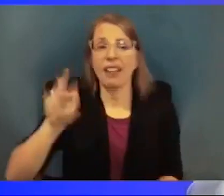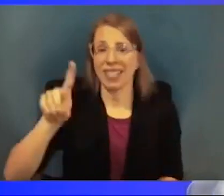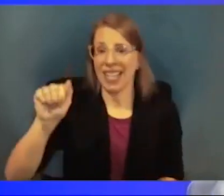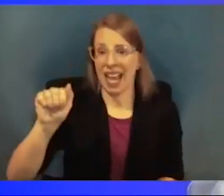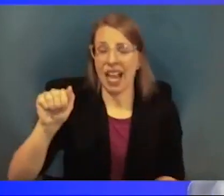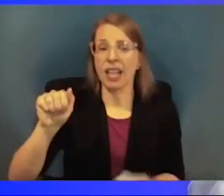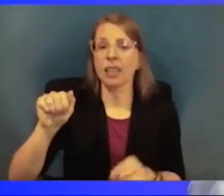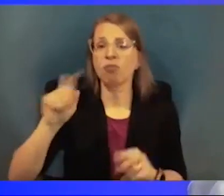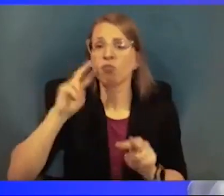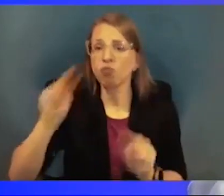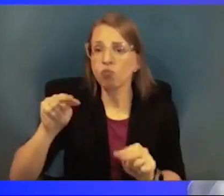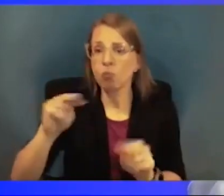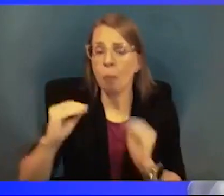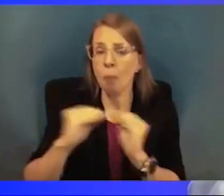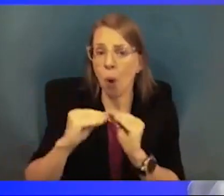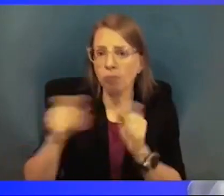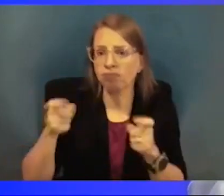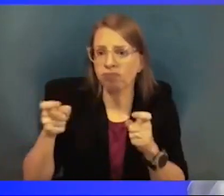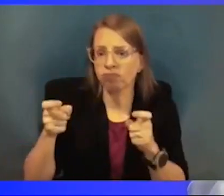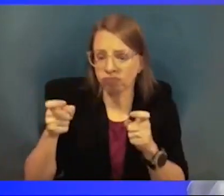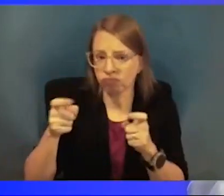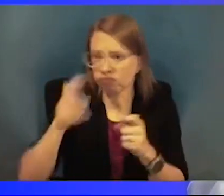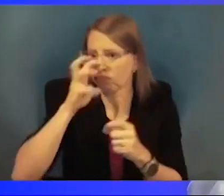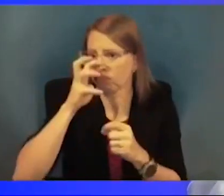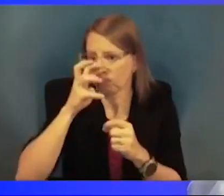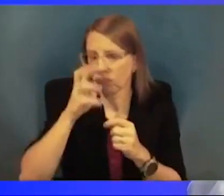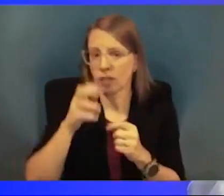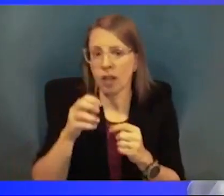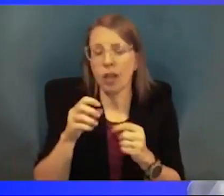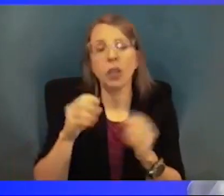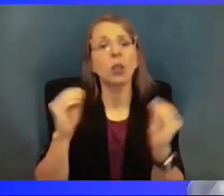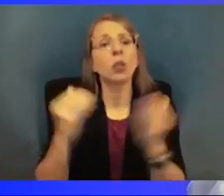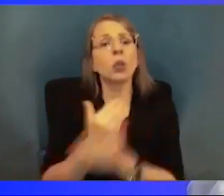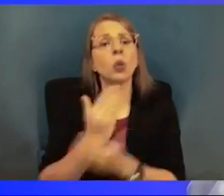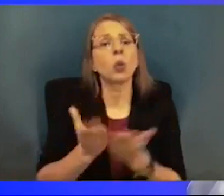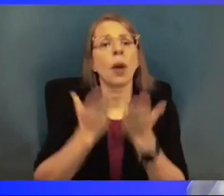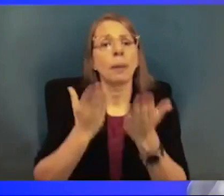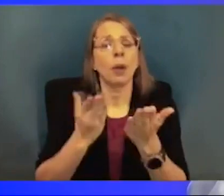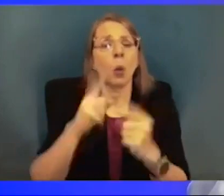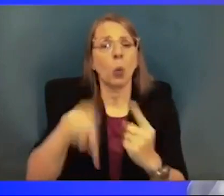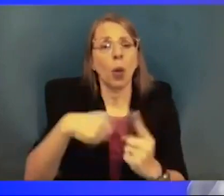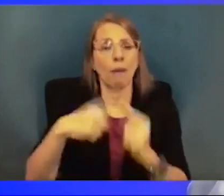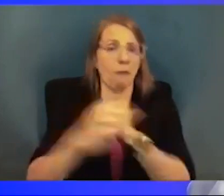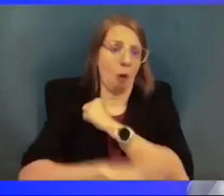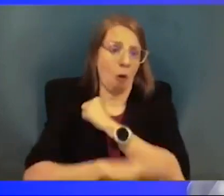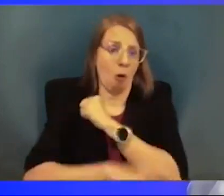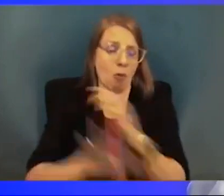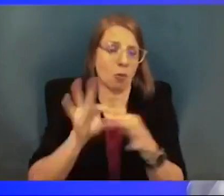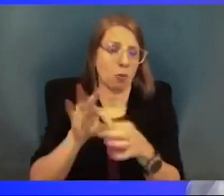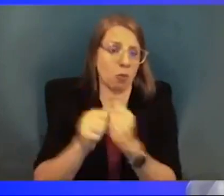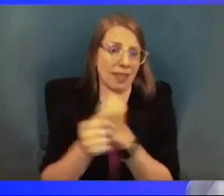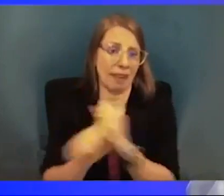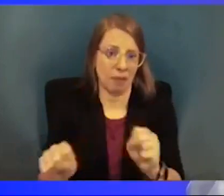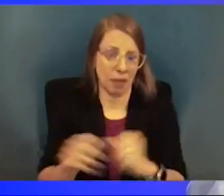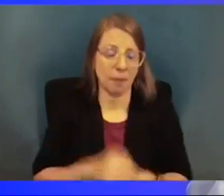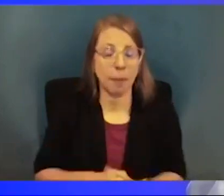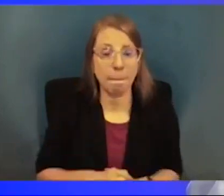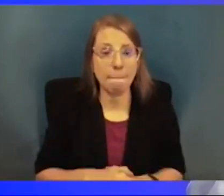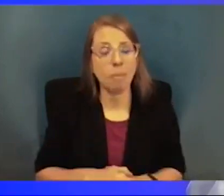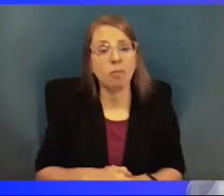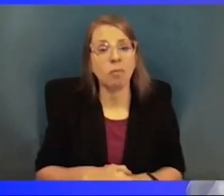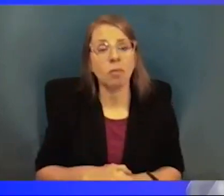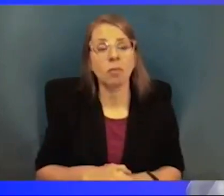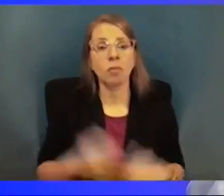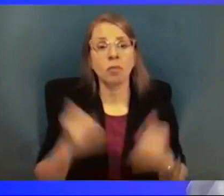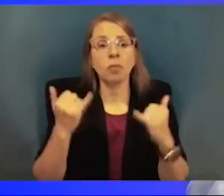more, and actually we'll have new recommendations in the fall regarding safety. Right now, the